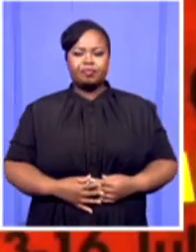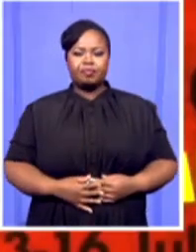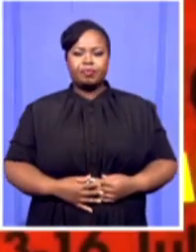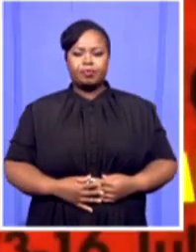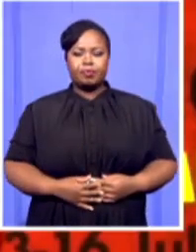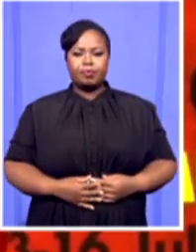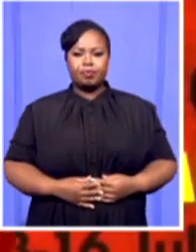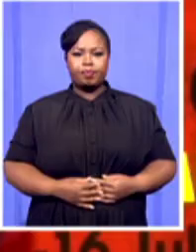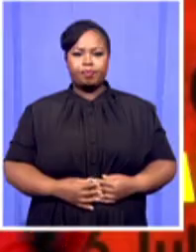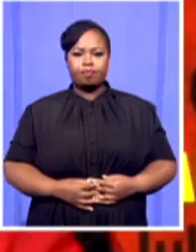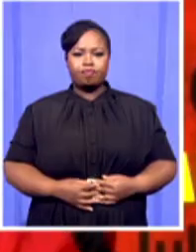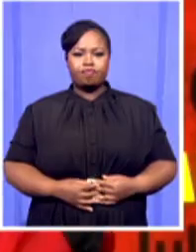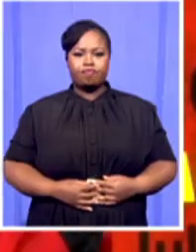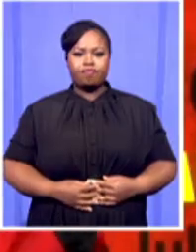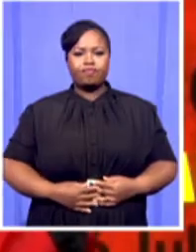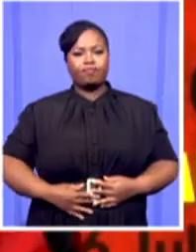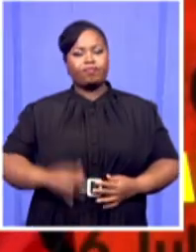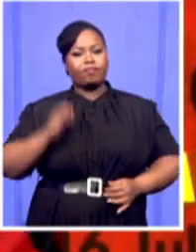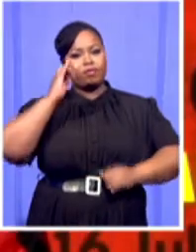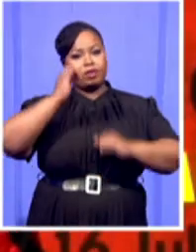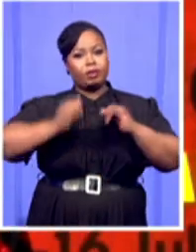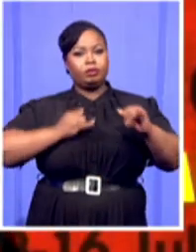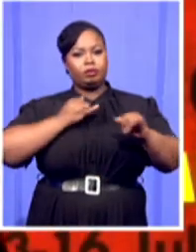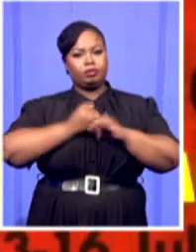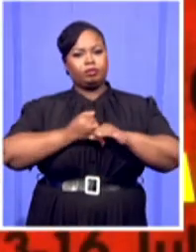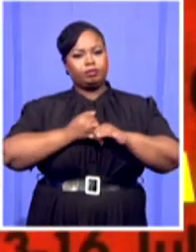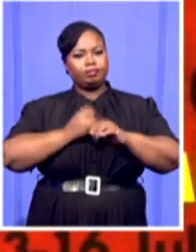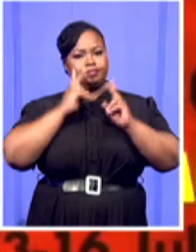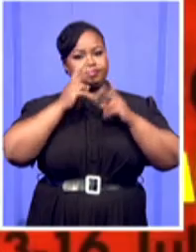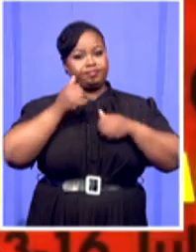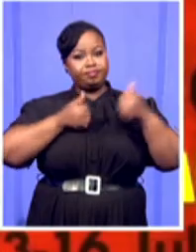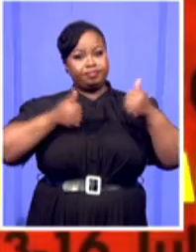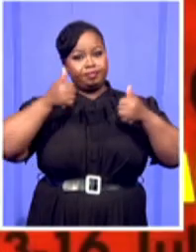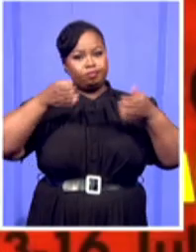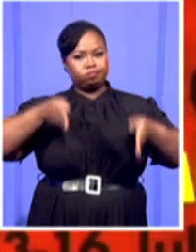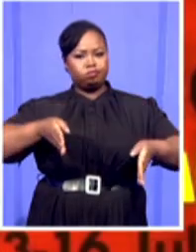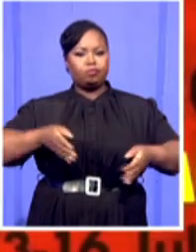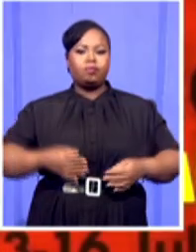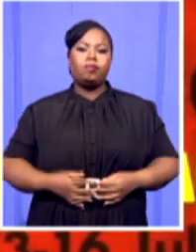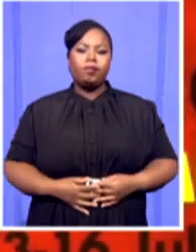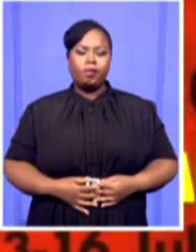today. The international guests present,